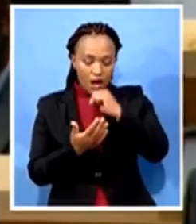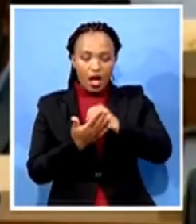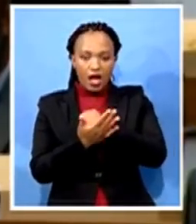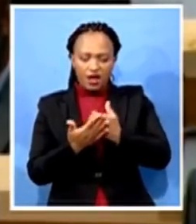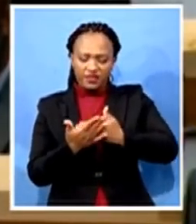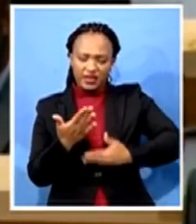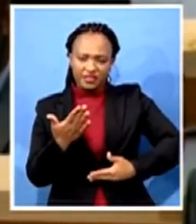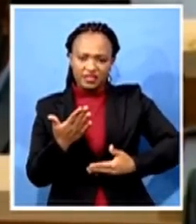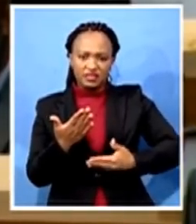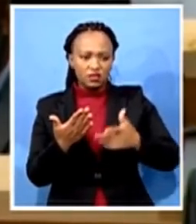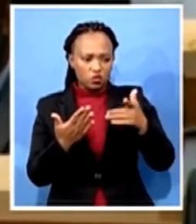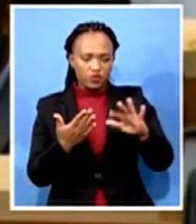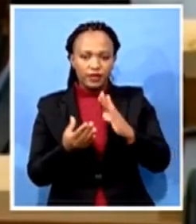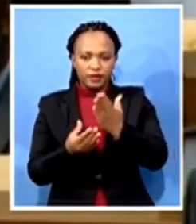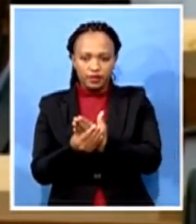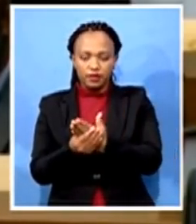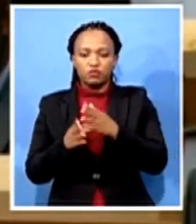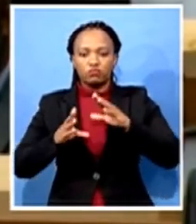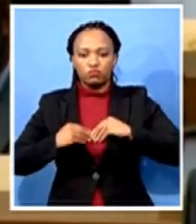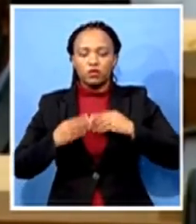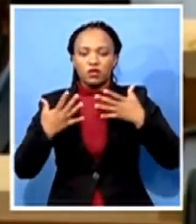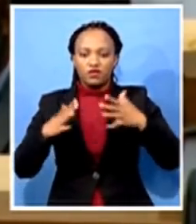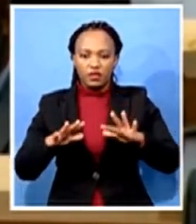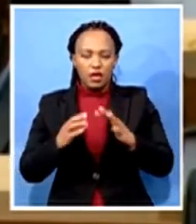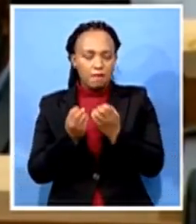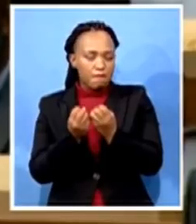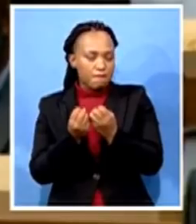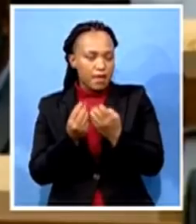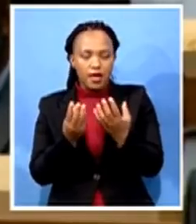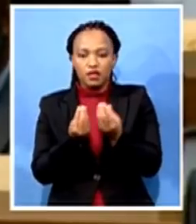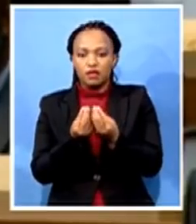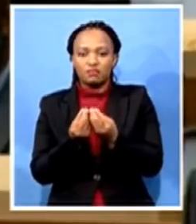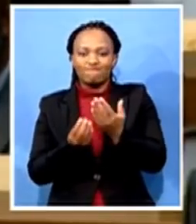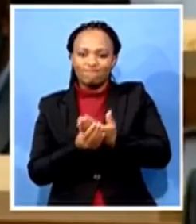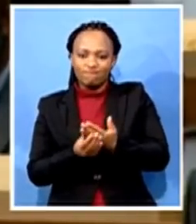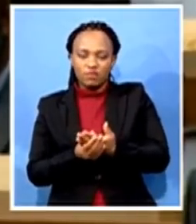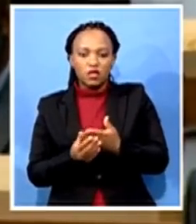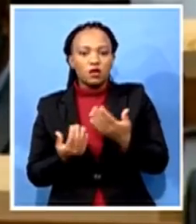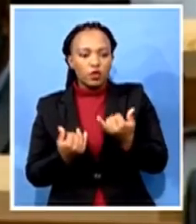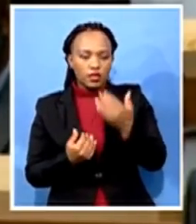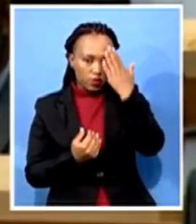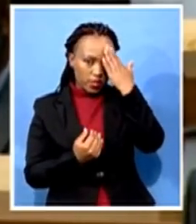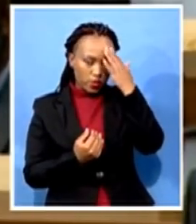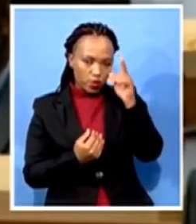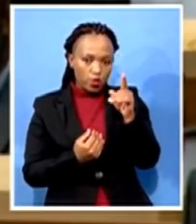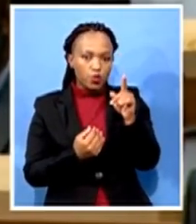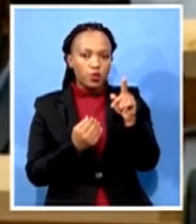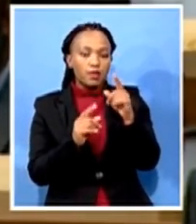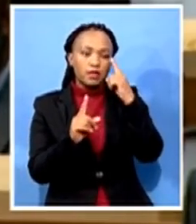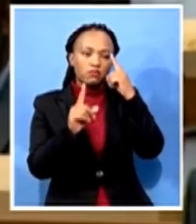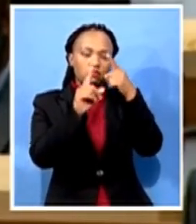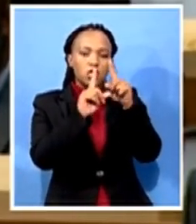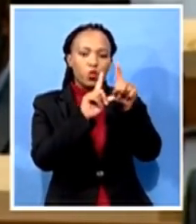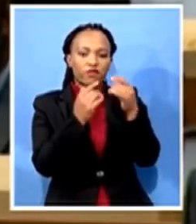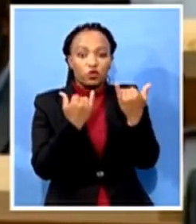topics, as we now know. The purpose of the questions today, however, is to deal only with